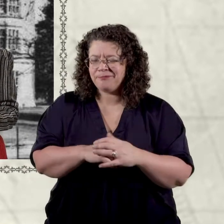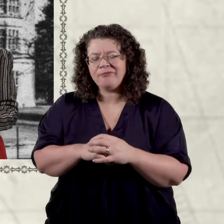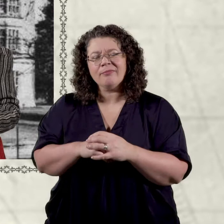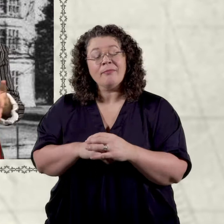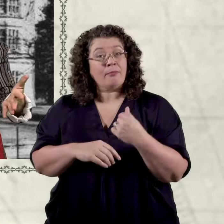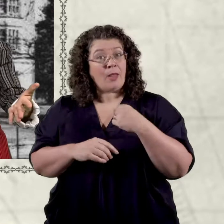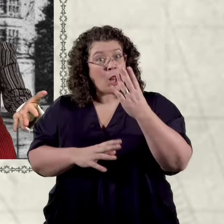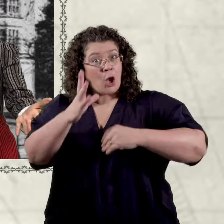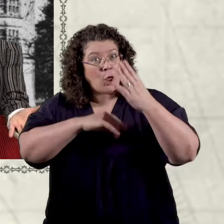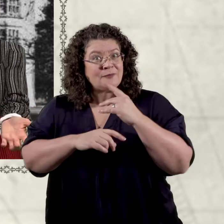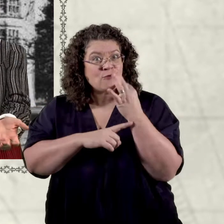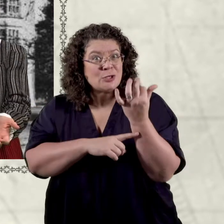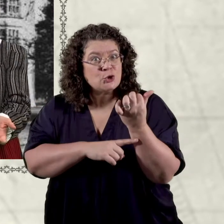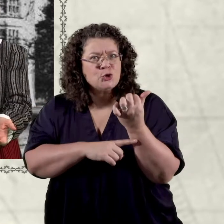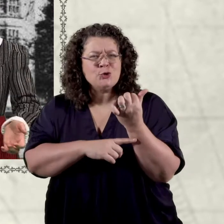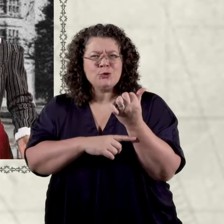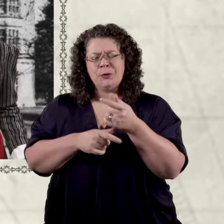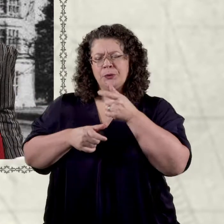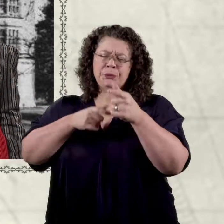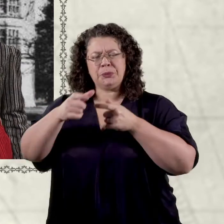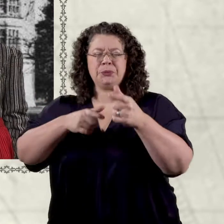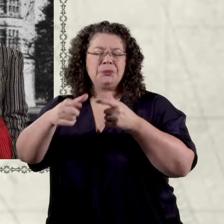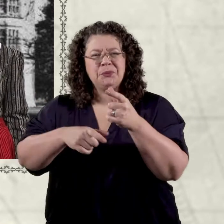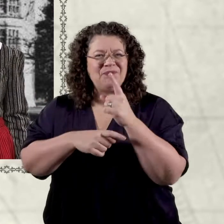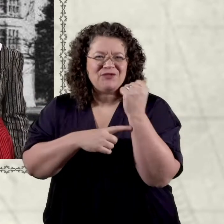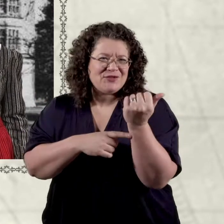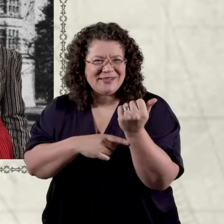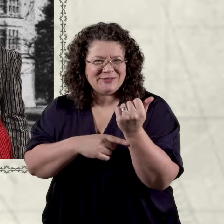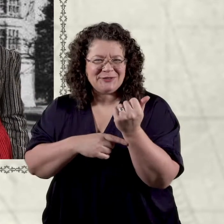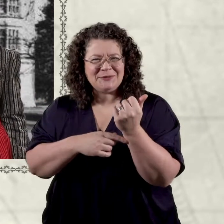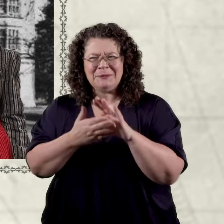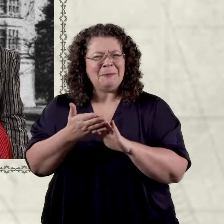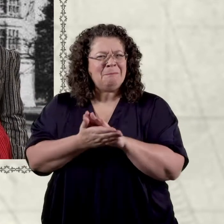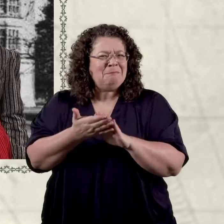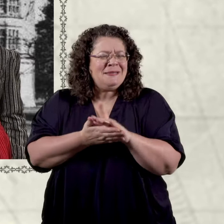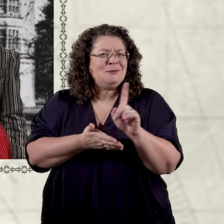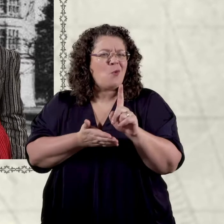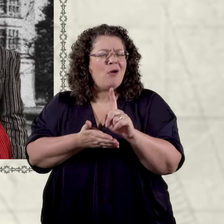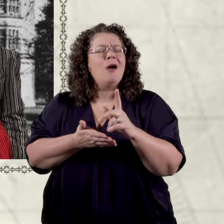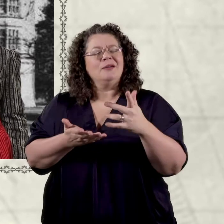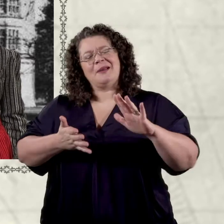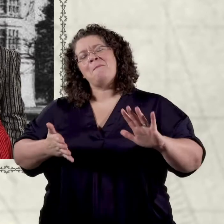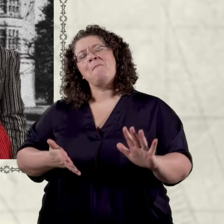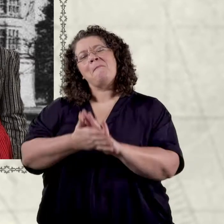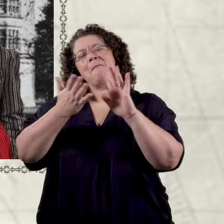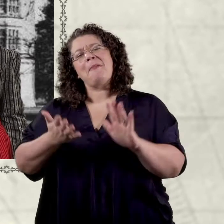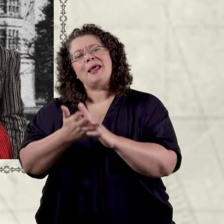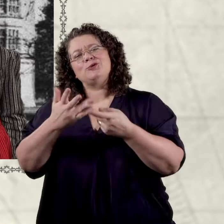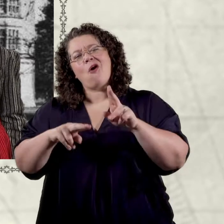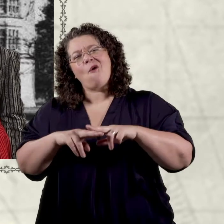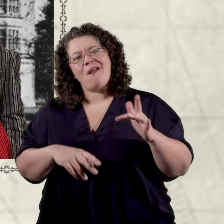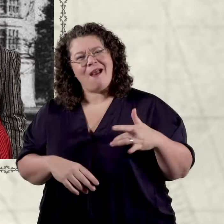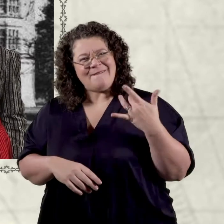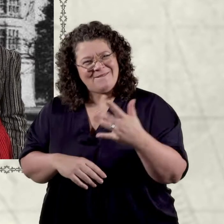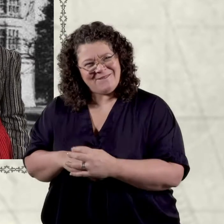on. And I learned French. Quelle joie de vivre. It means the